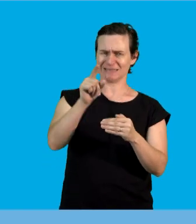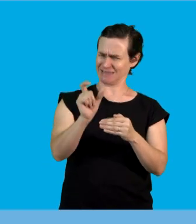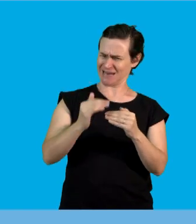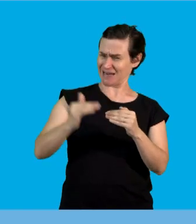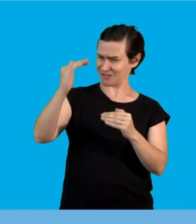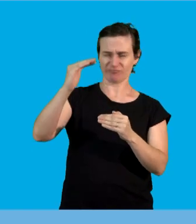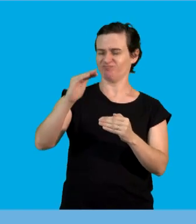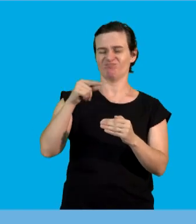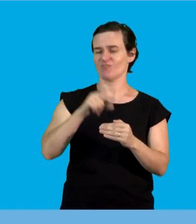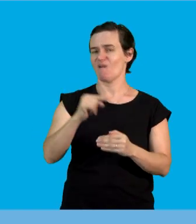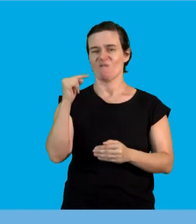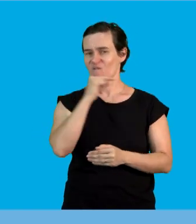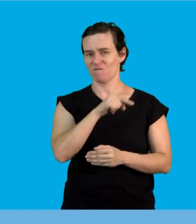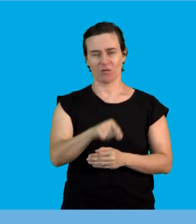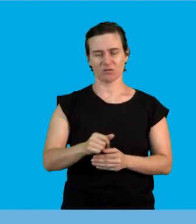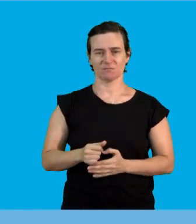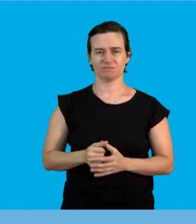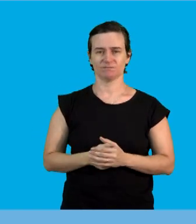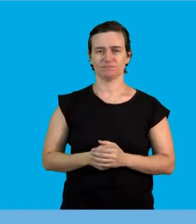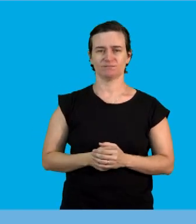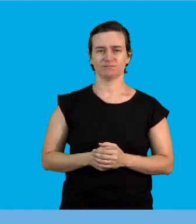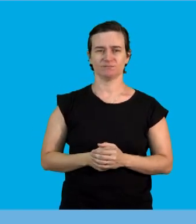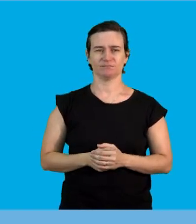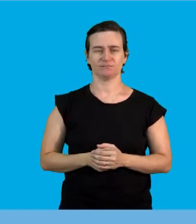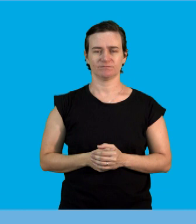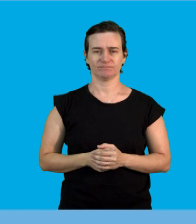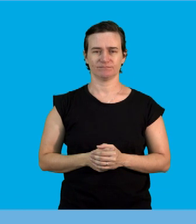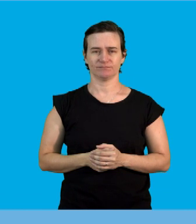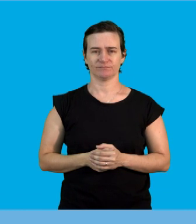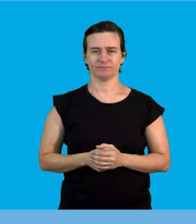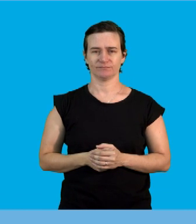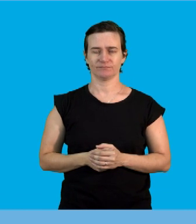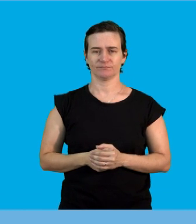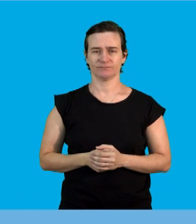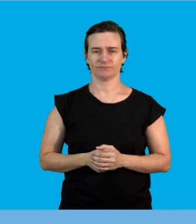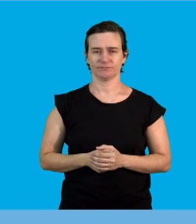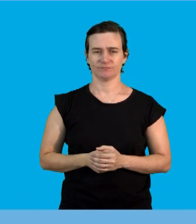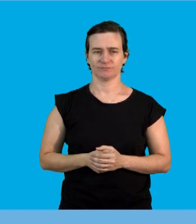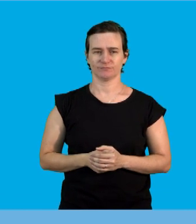in parallel. So therefore, this statement is false. So F for false.